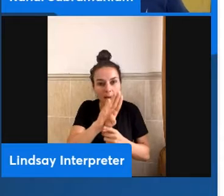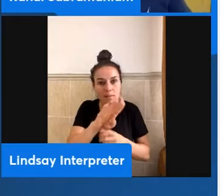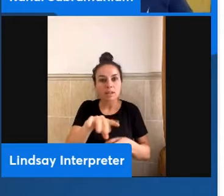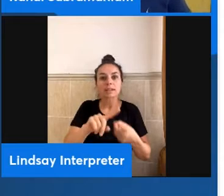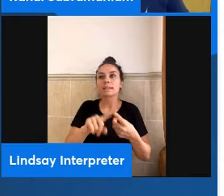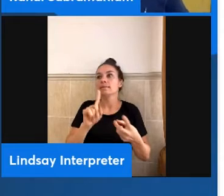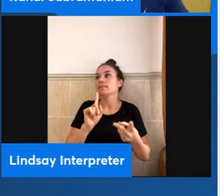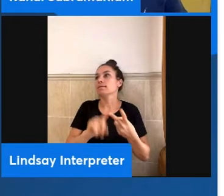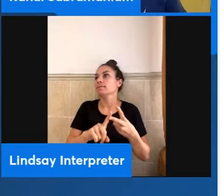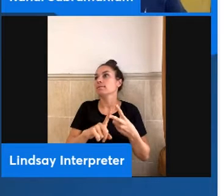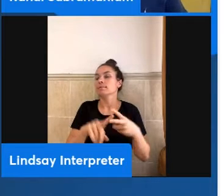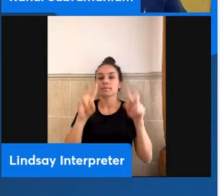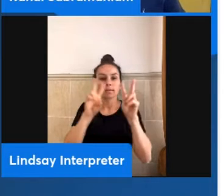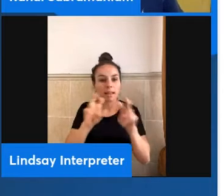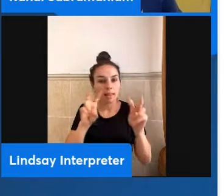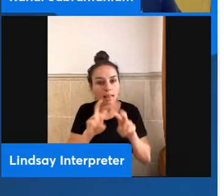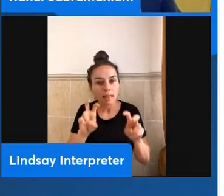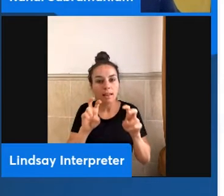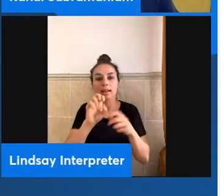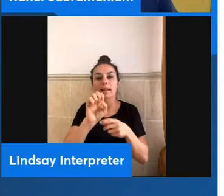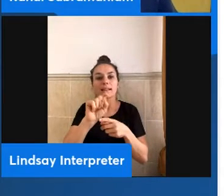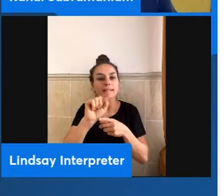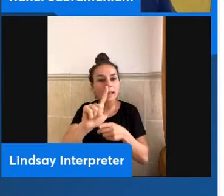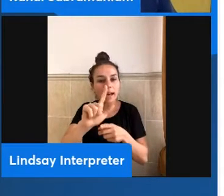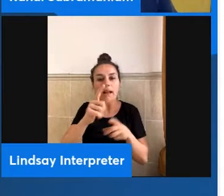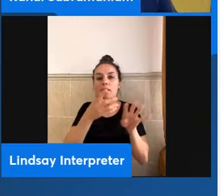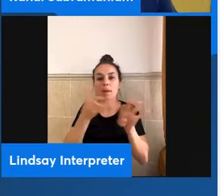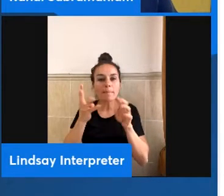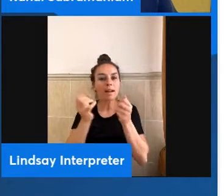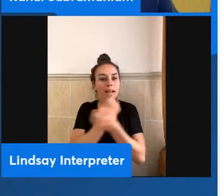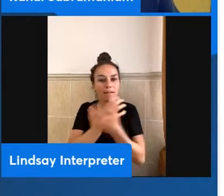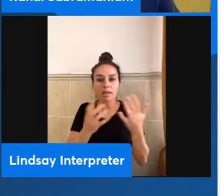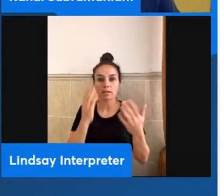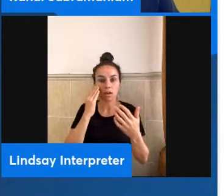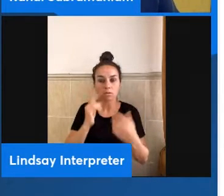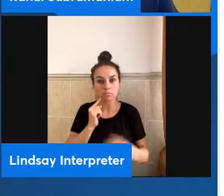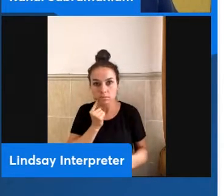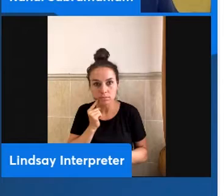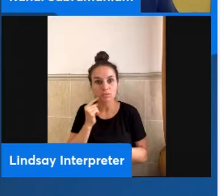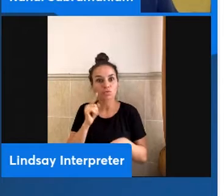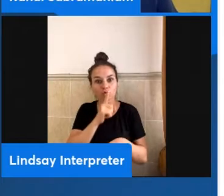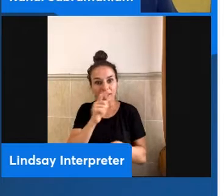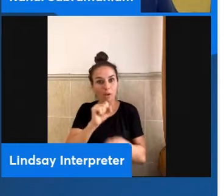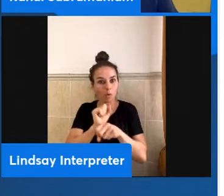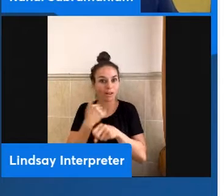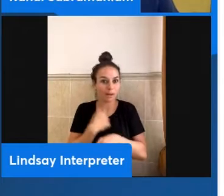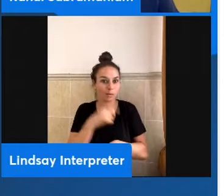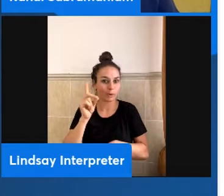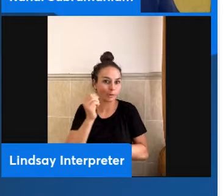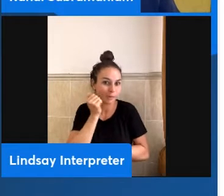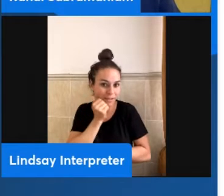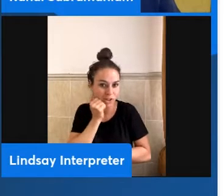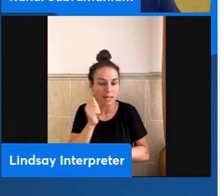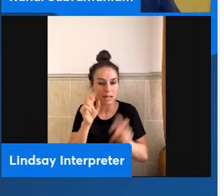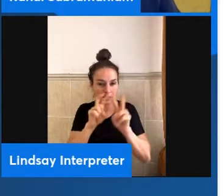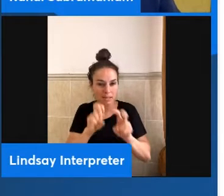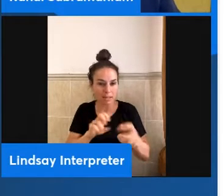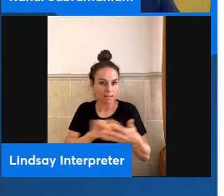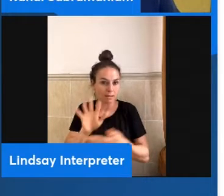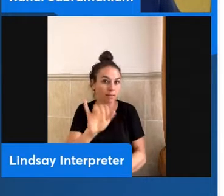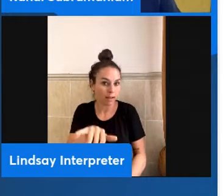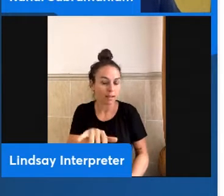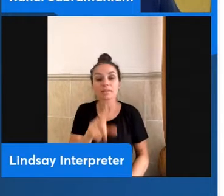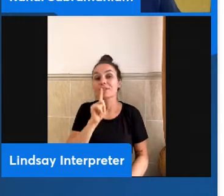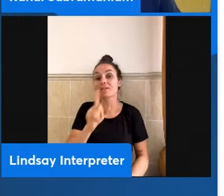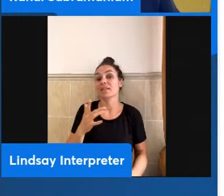and analytics and ETL pipelines, the bread and butter stuff that we're all doing every day. So it's pretty